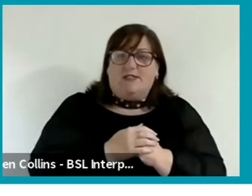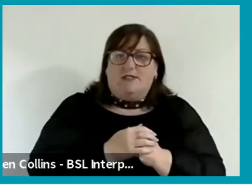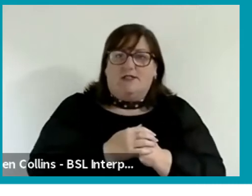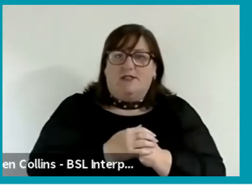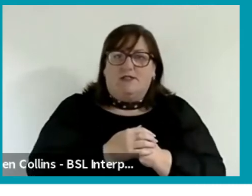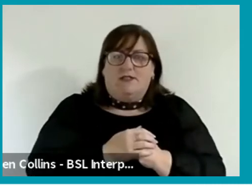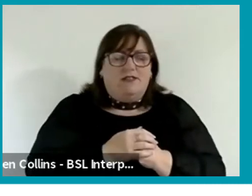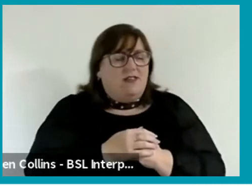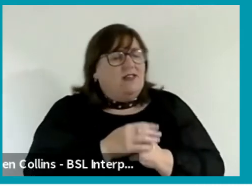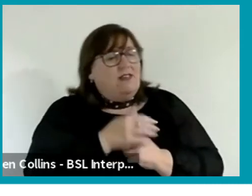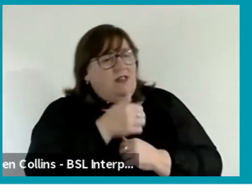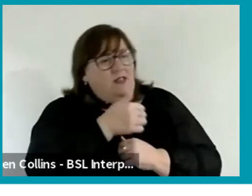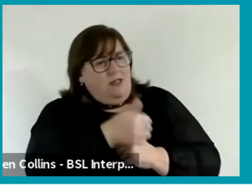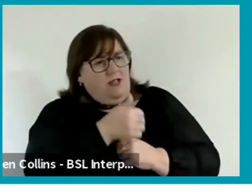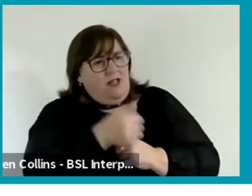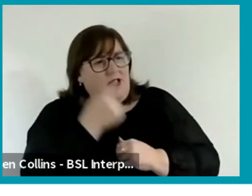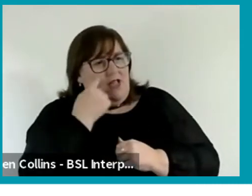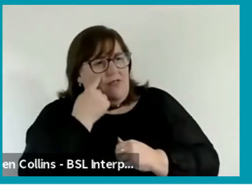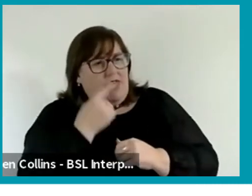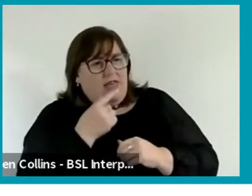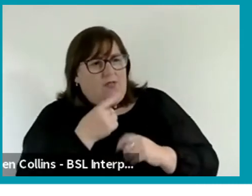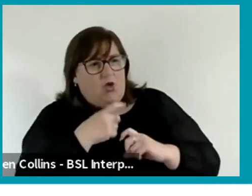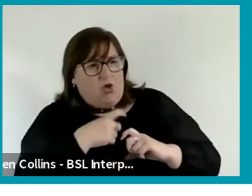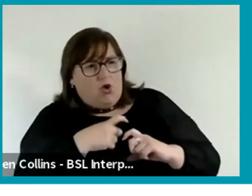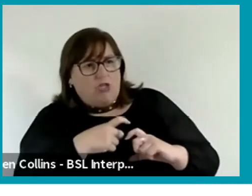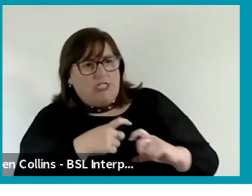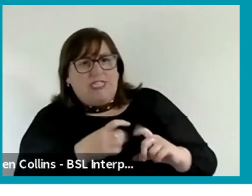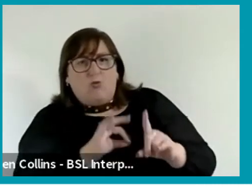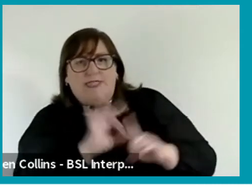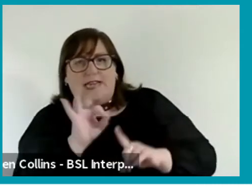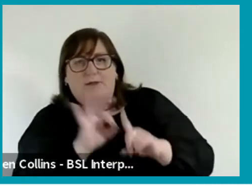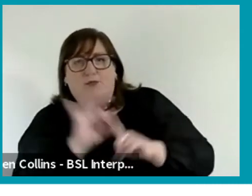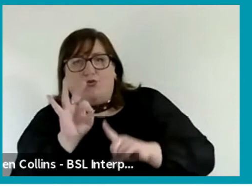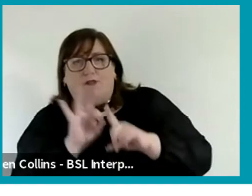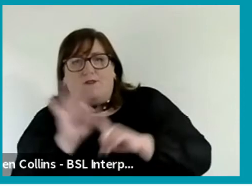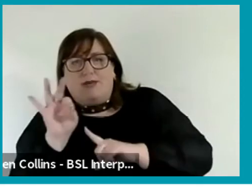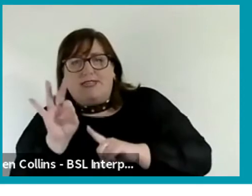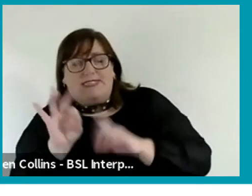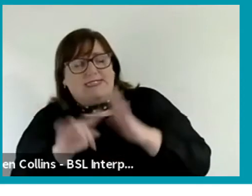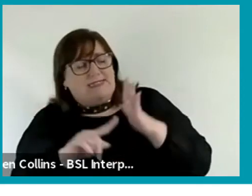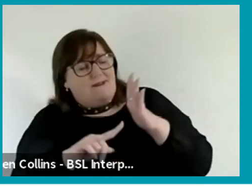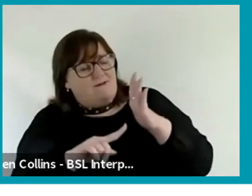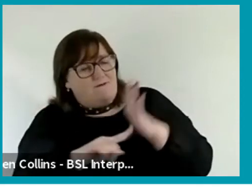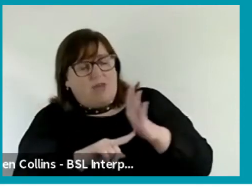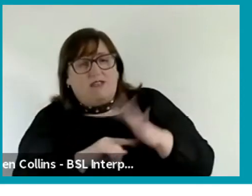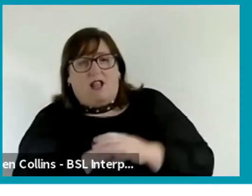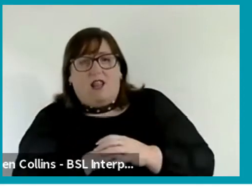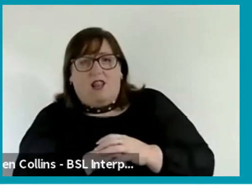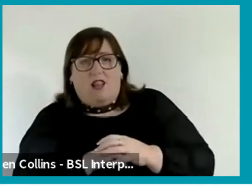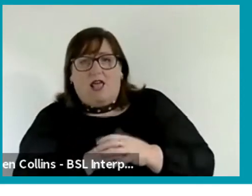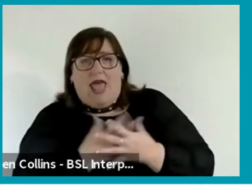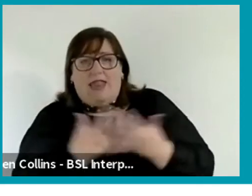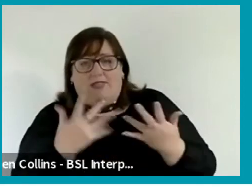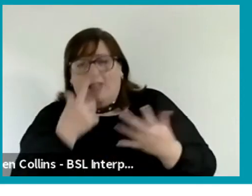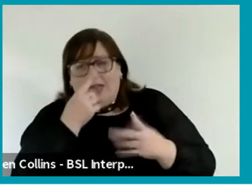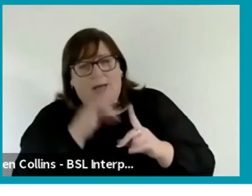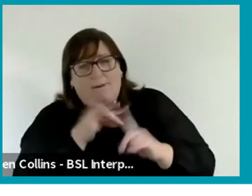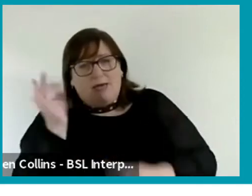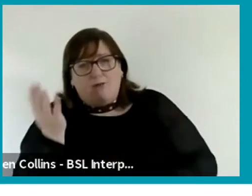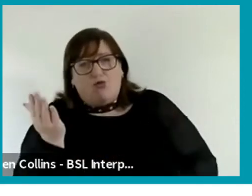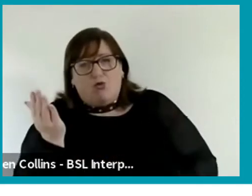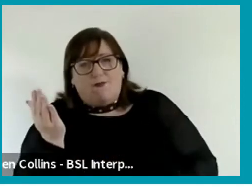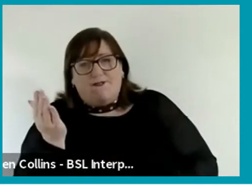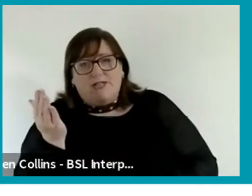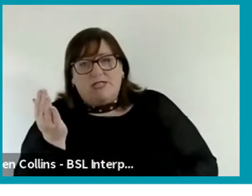vital, because this is fluid, right? This is something that is continuous, that can always be improved upon. Can I ask you, of all